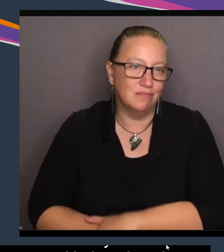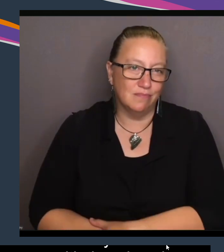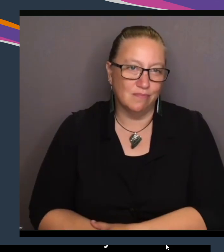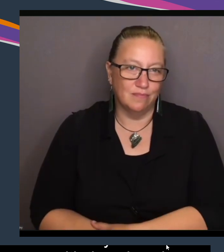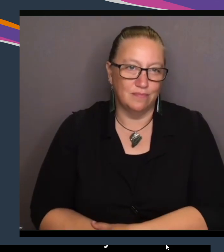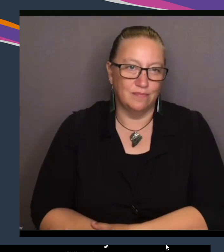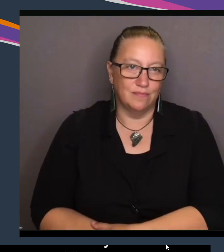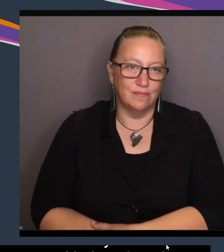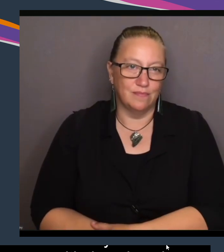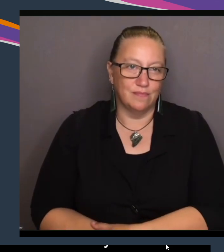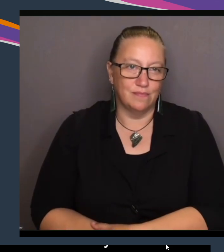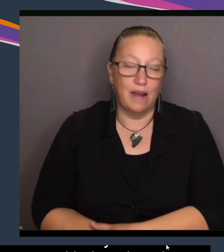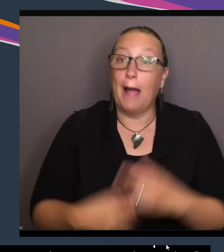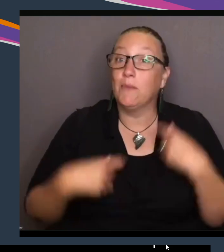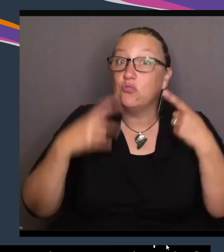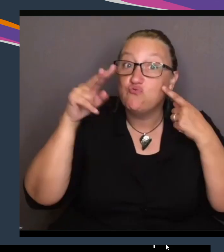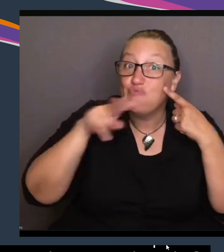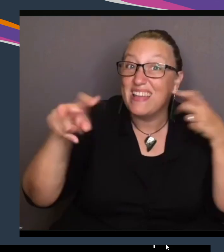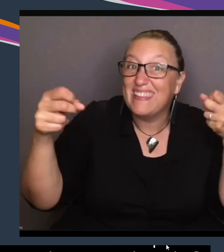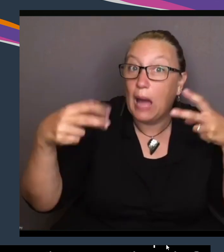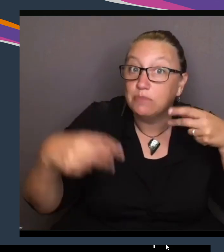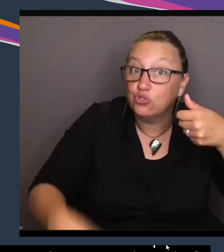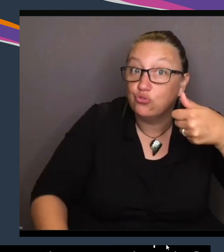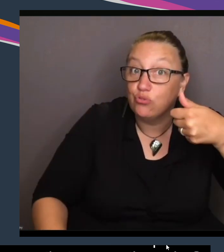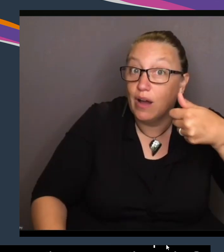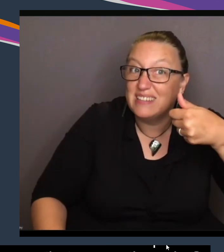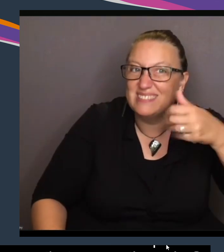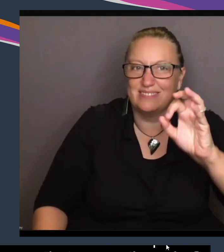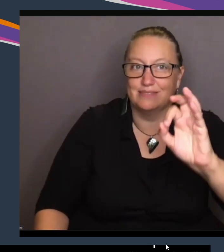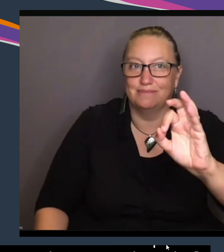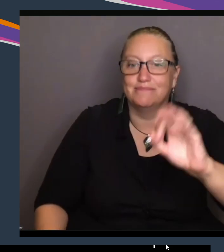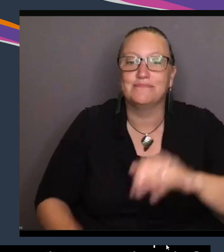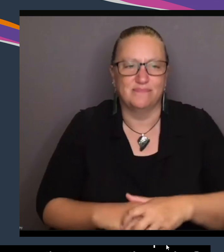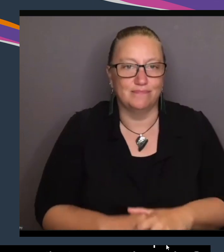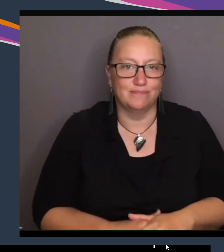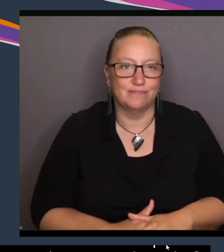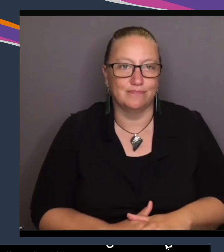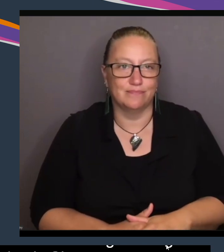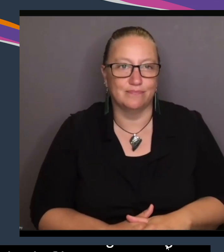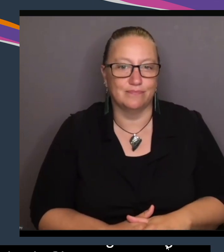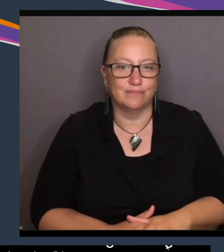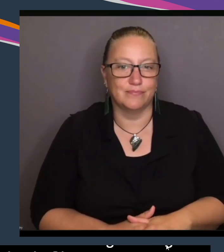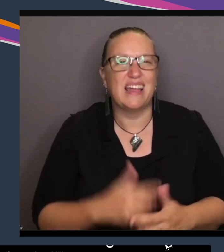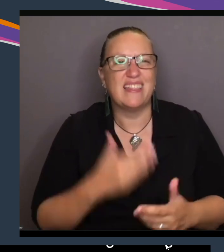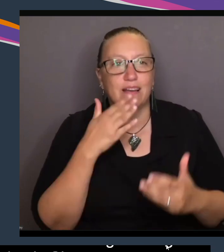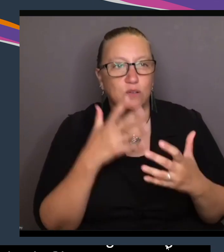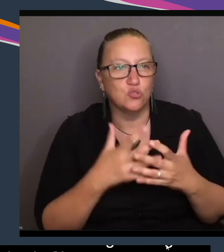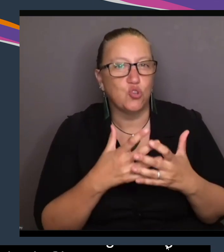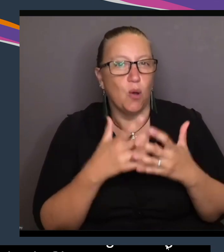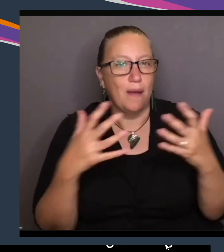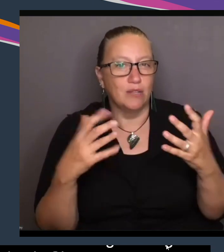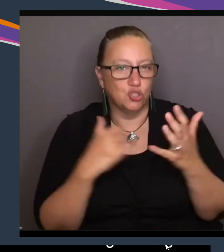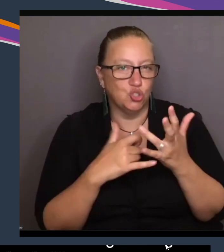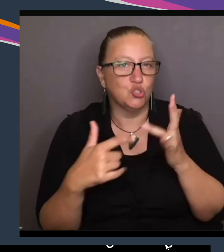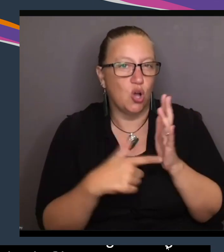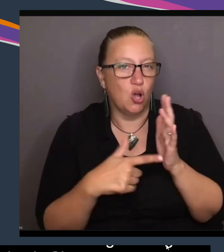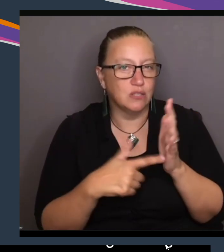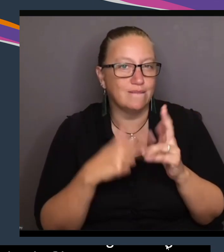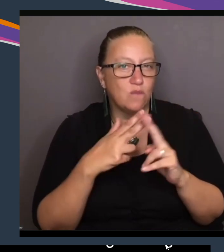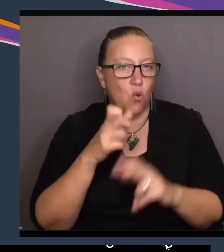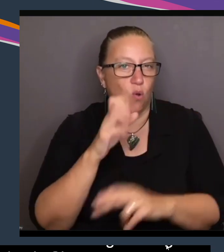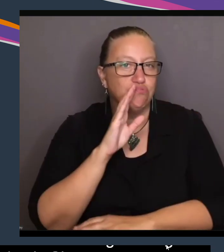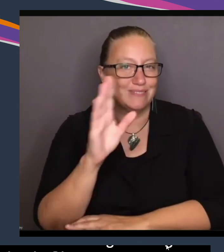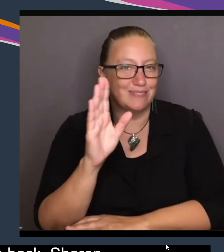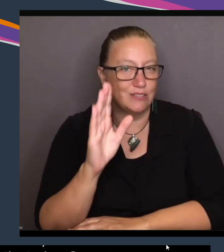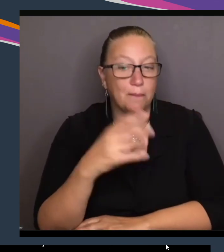I'm just going to read the captioning, is that okay? Absolutely, Scott. Well, thank you very much for your presentation. And my name is Sharon